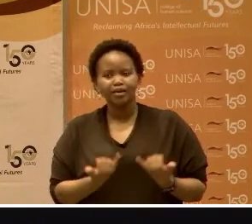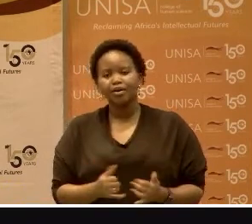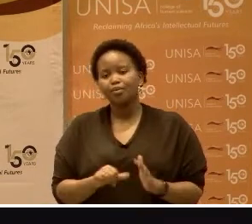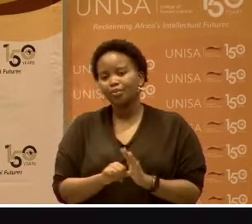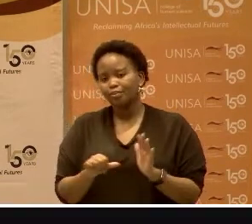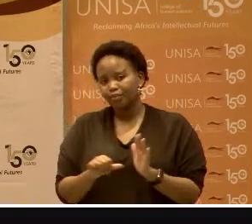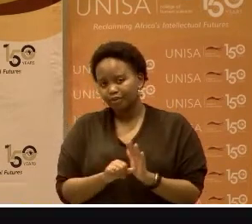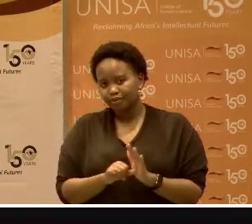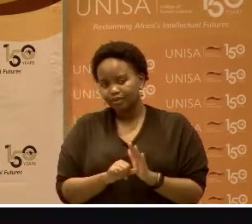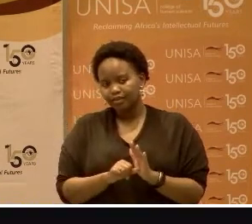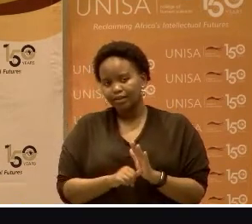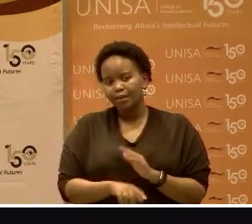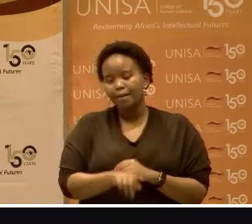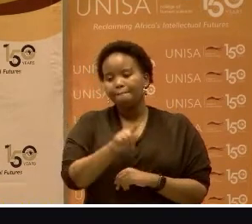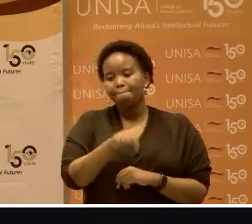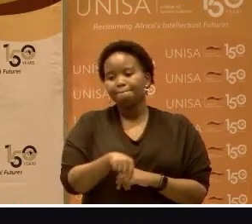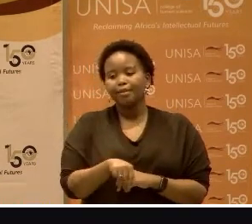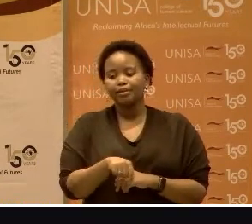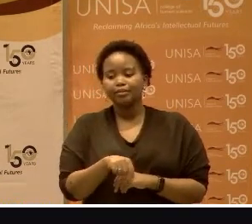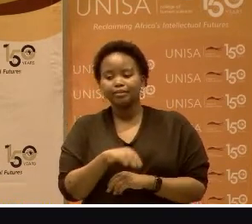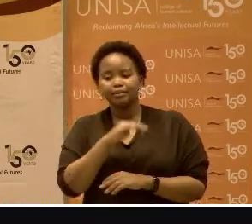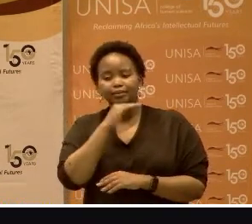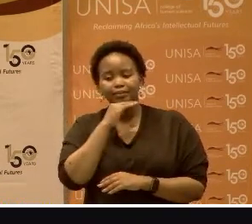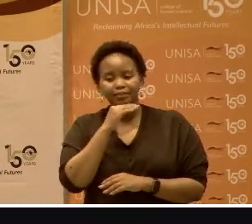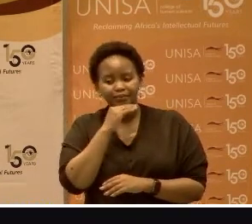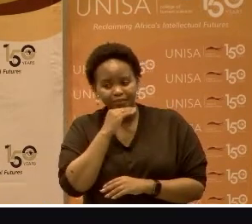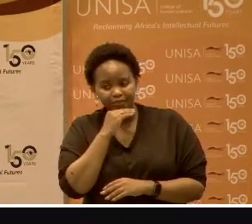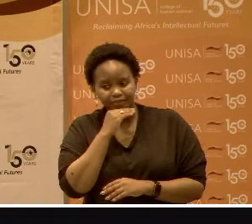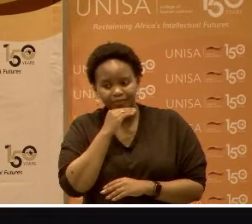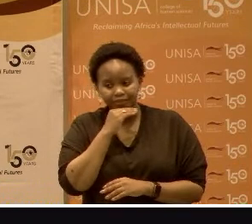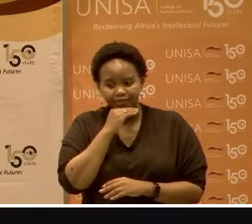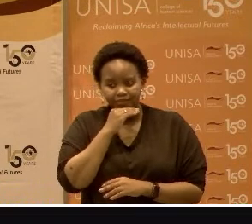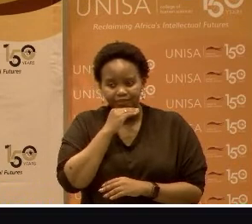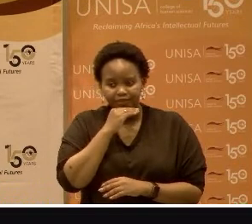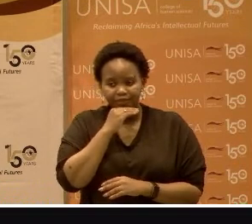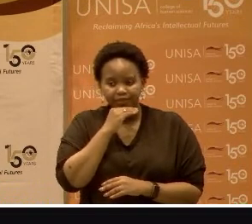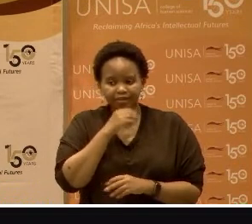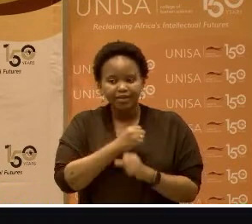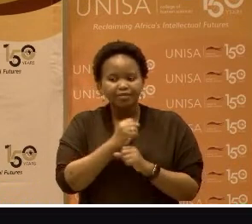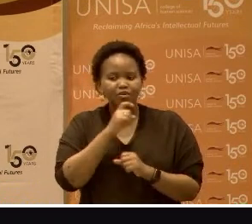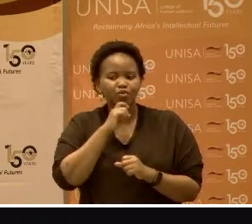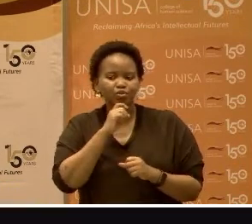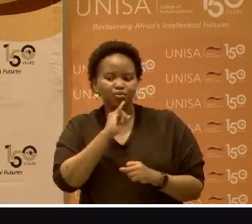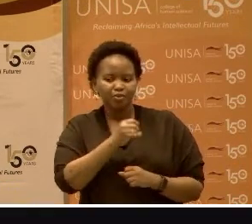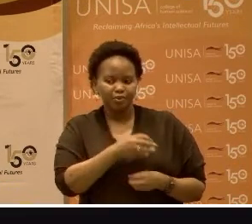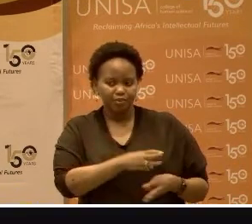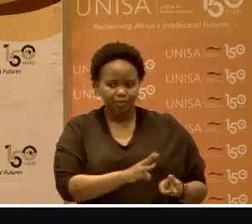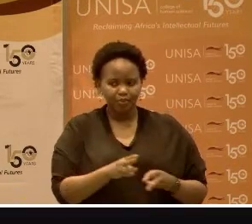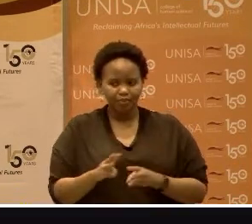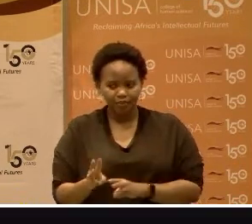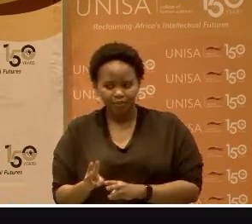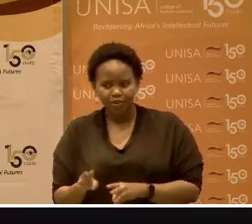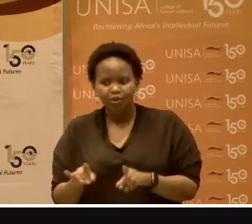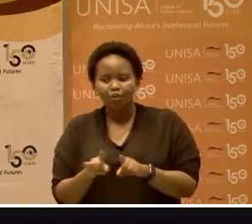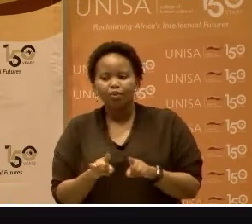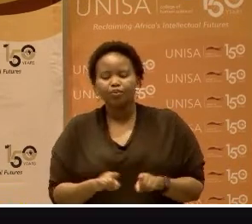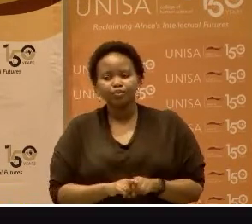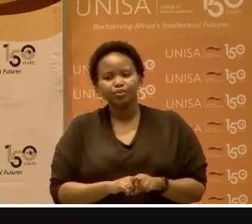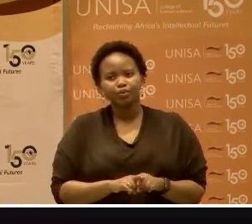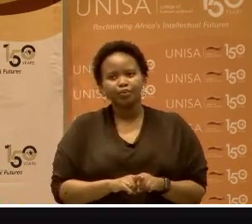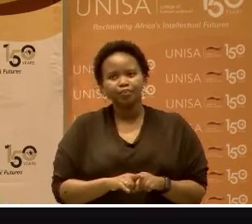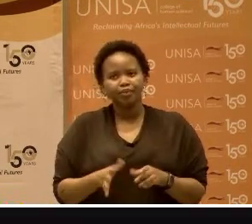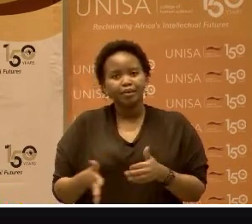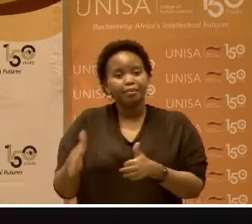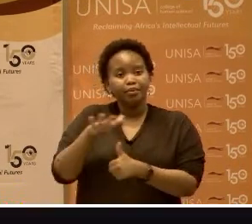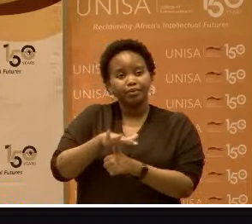be meaningful consultation with indigenous people, engaging with them in every stage of decision-making processes. The